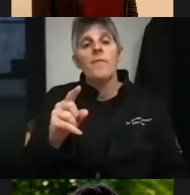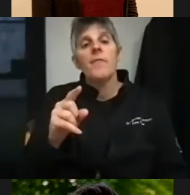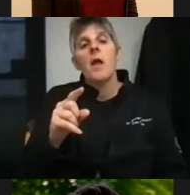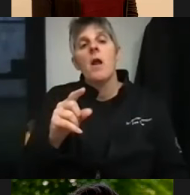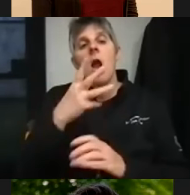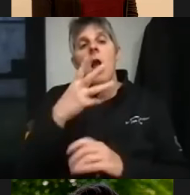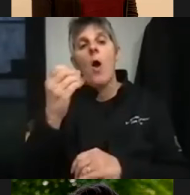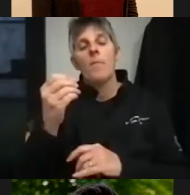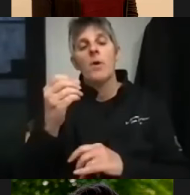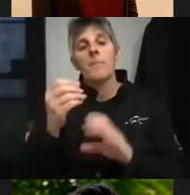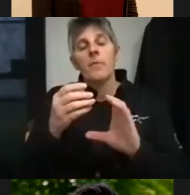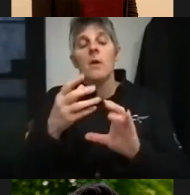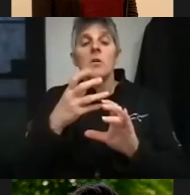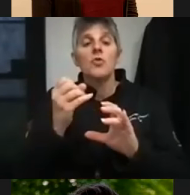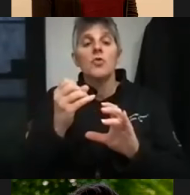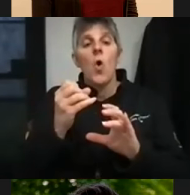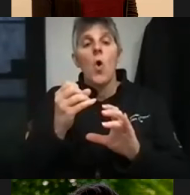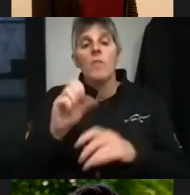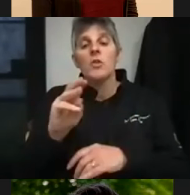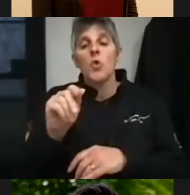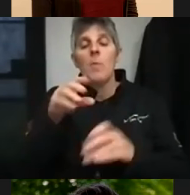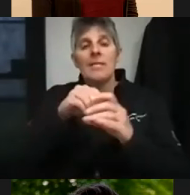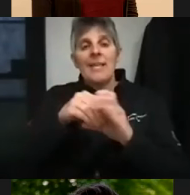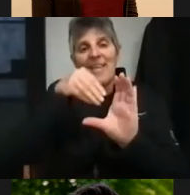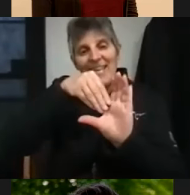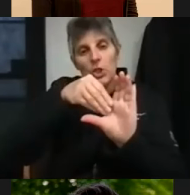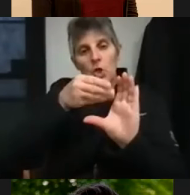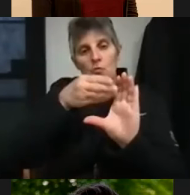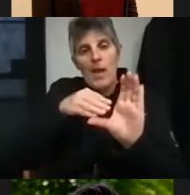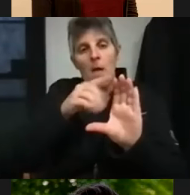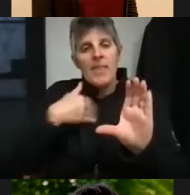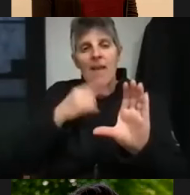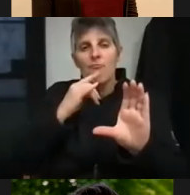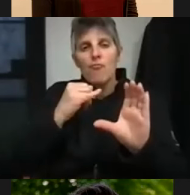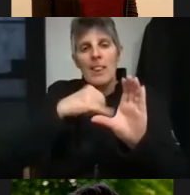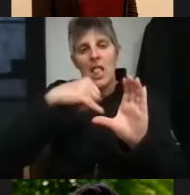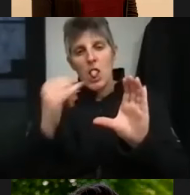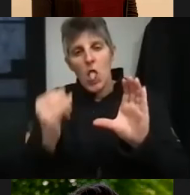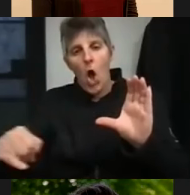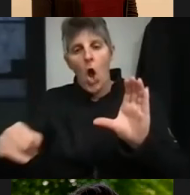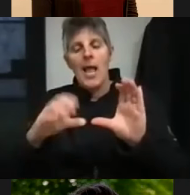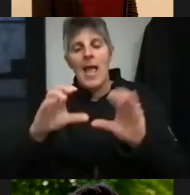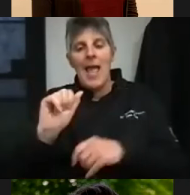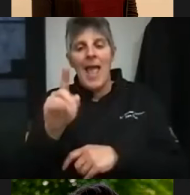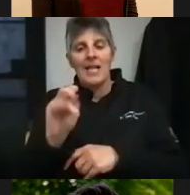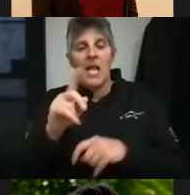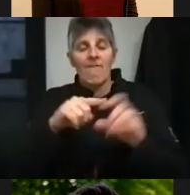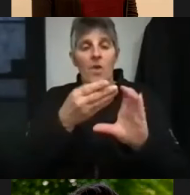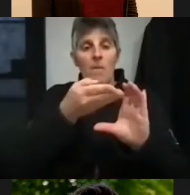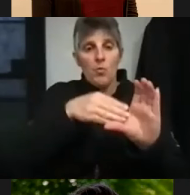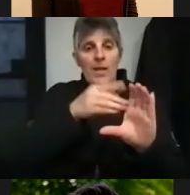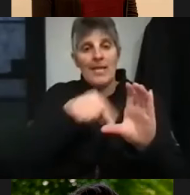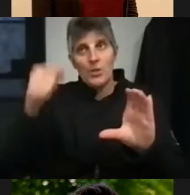neuron retina. So their soma is in the inner retina, but they have really long axon projections from the retina into the